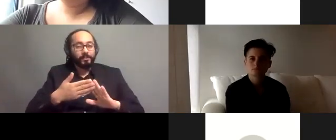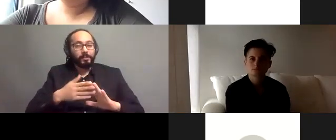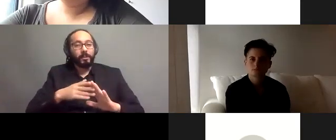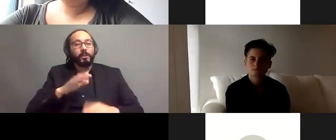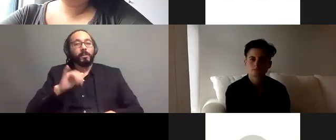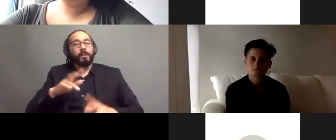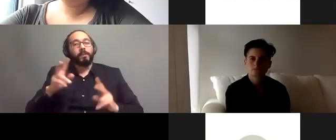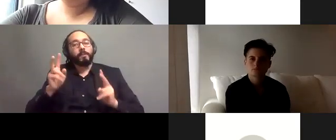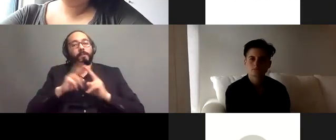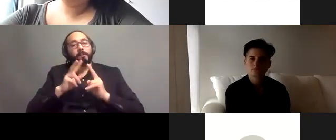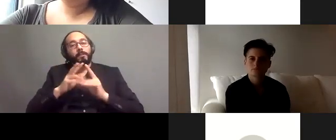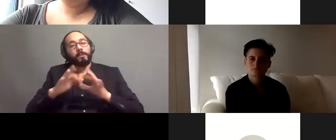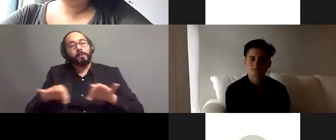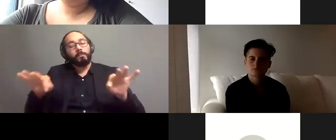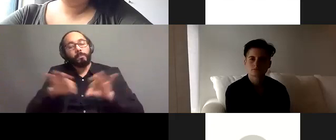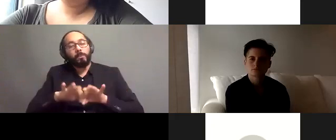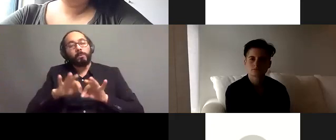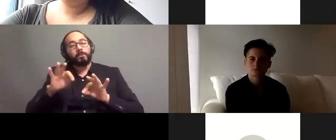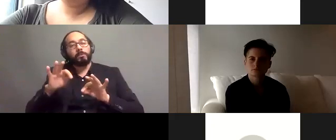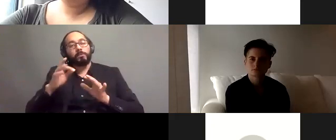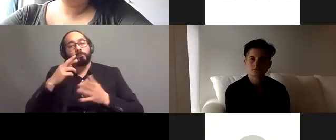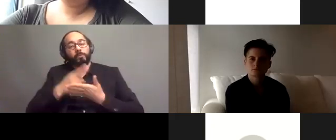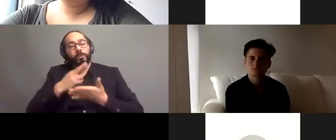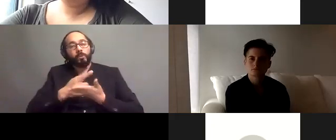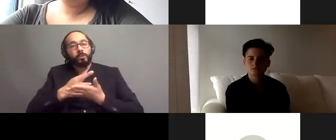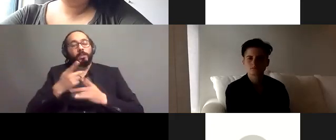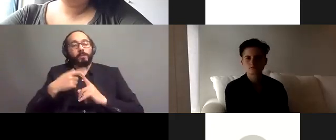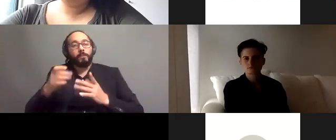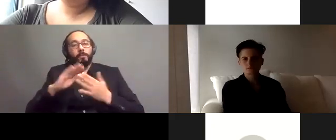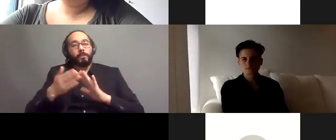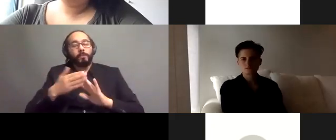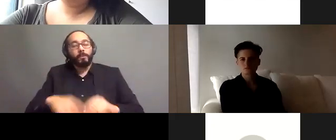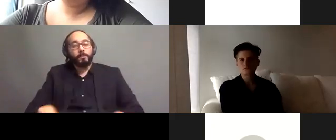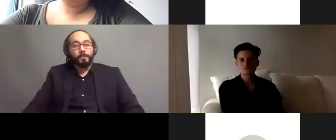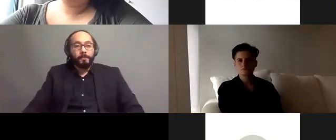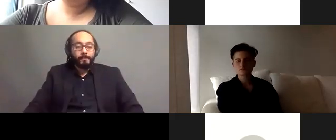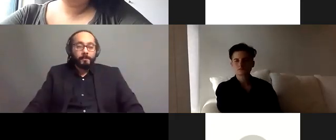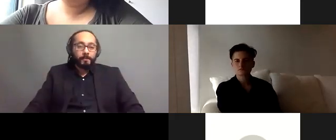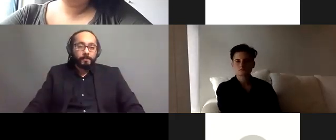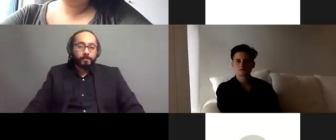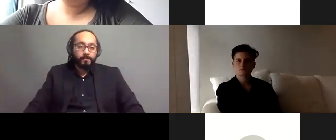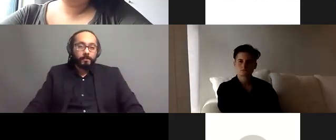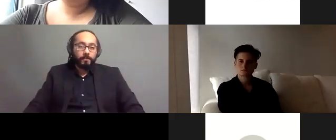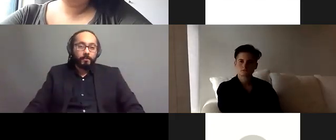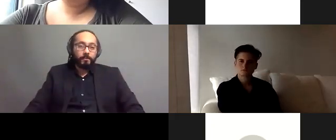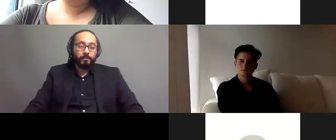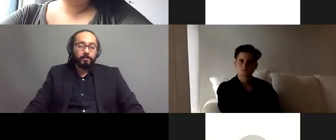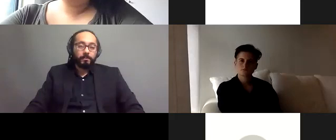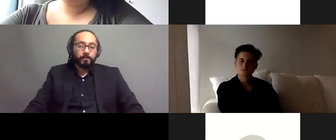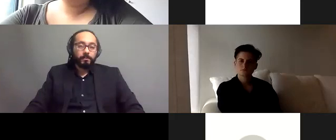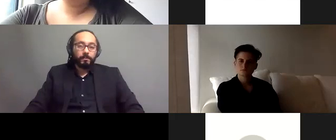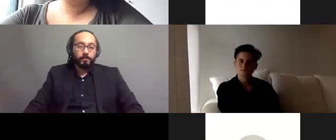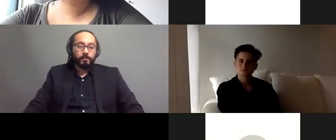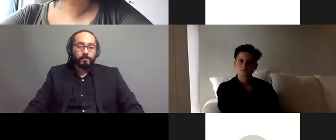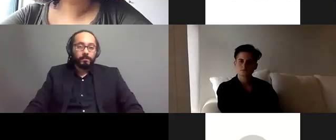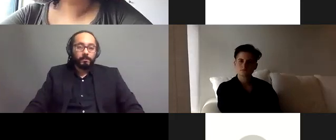important, you know, resources that you can get from communities. And yeah, I mean, like also I think